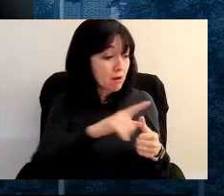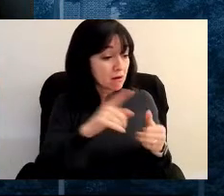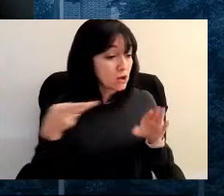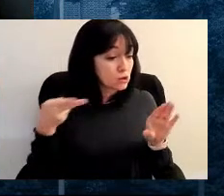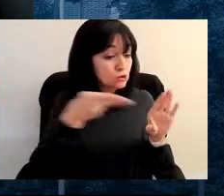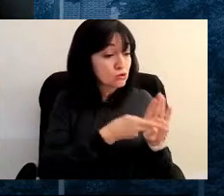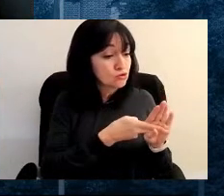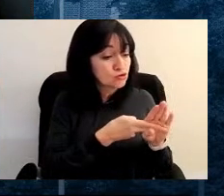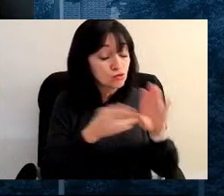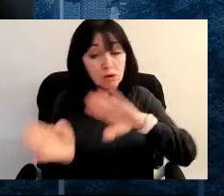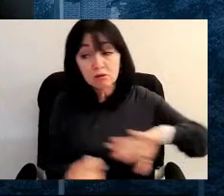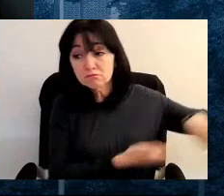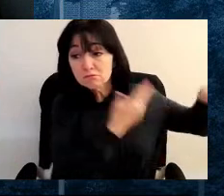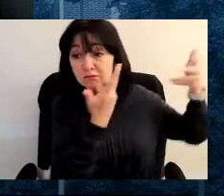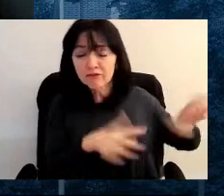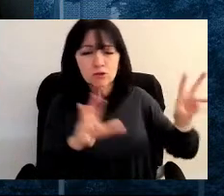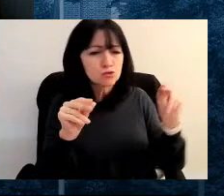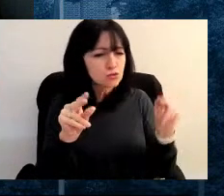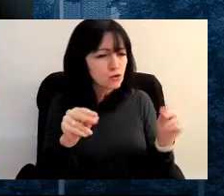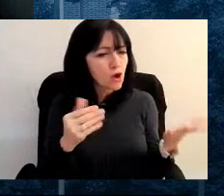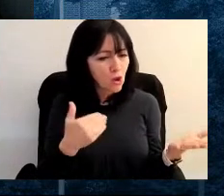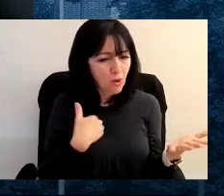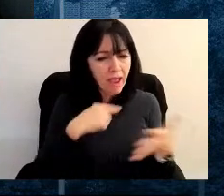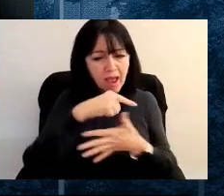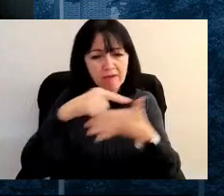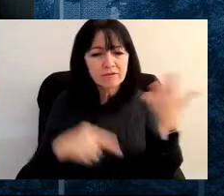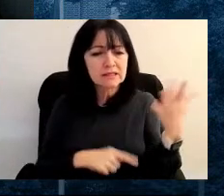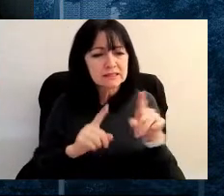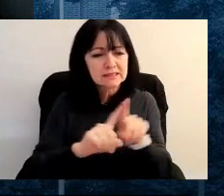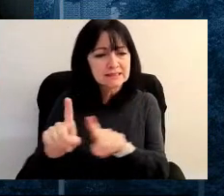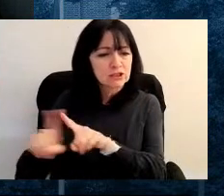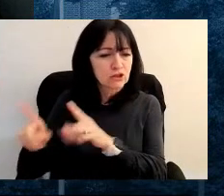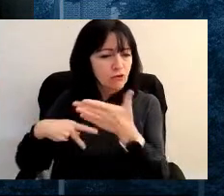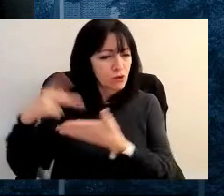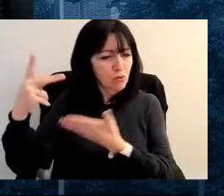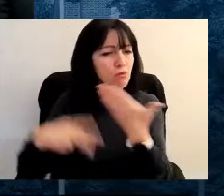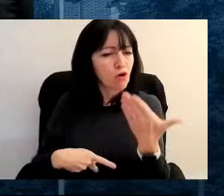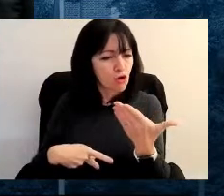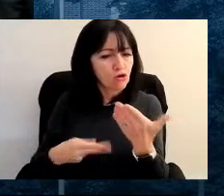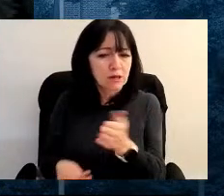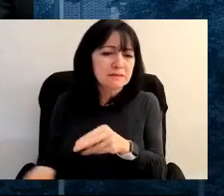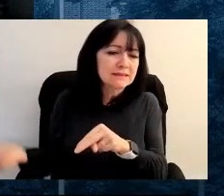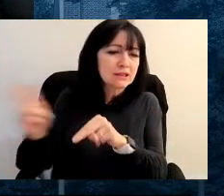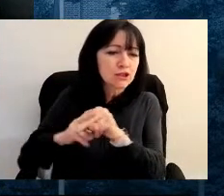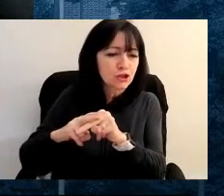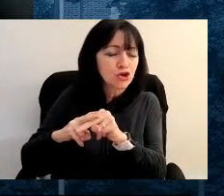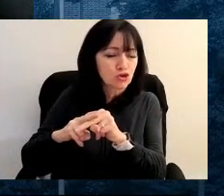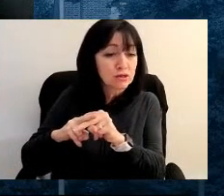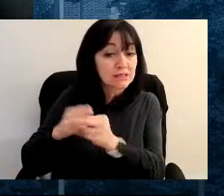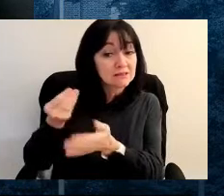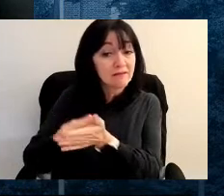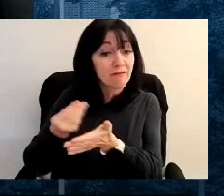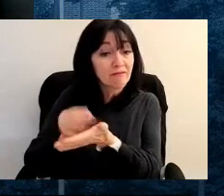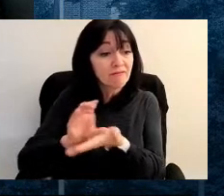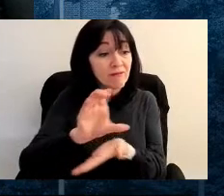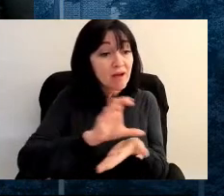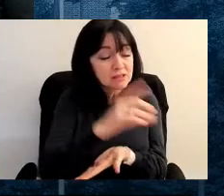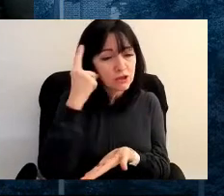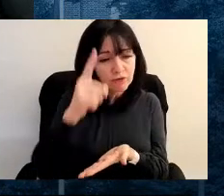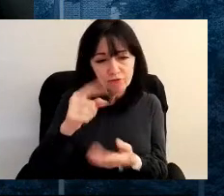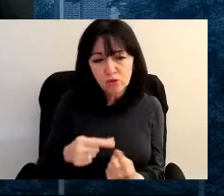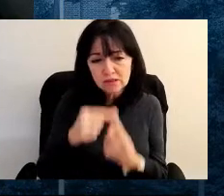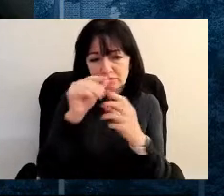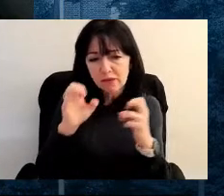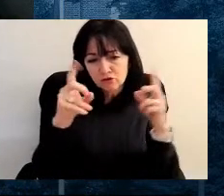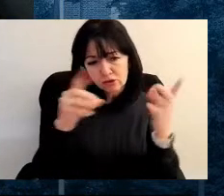like Grow Your Own, year-long teacher residency programs, and increased funding for special education students. I have heard from